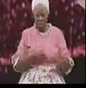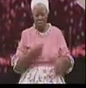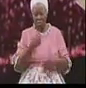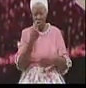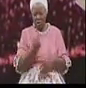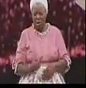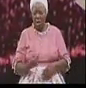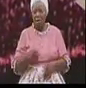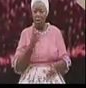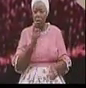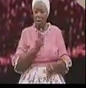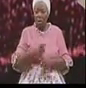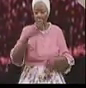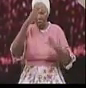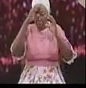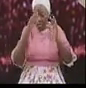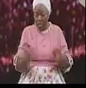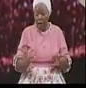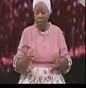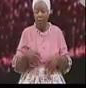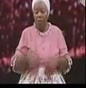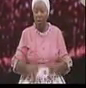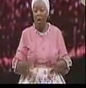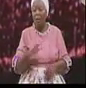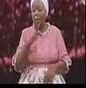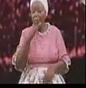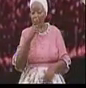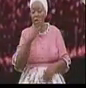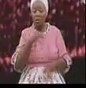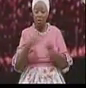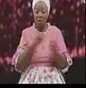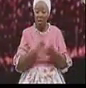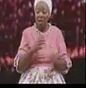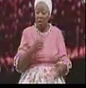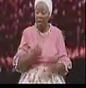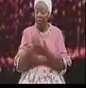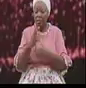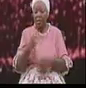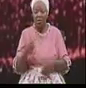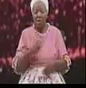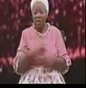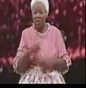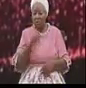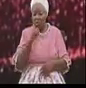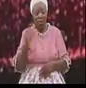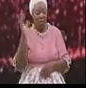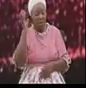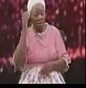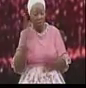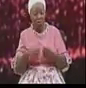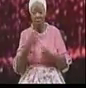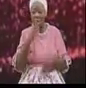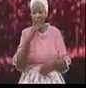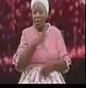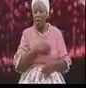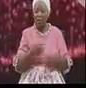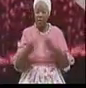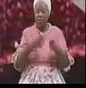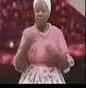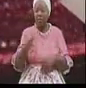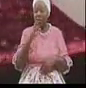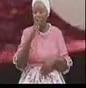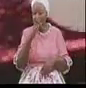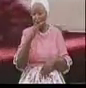doing that which is unapproved, unacceptable. And if they do that to